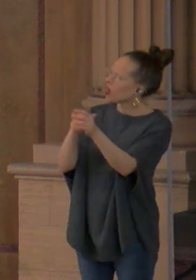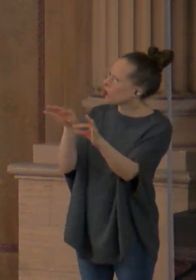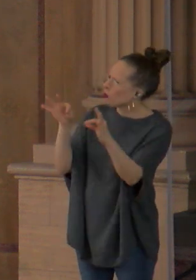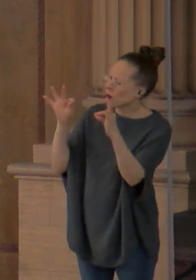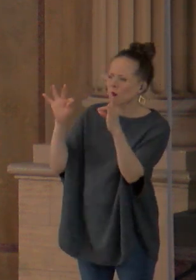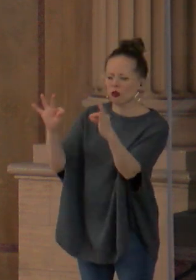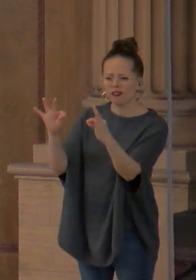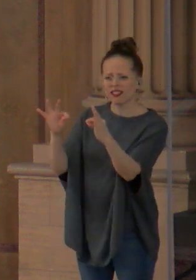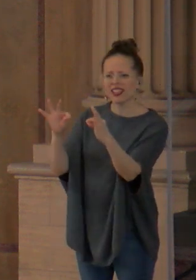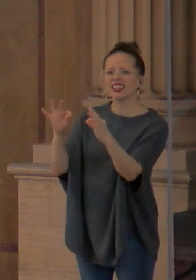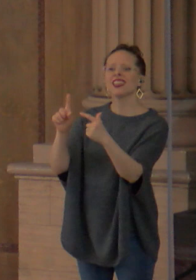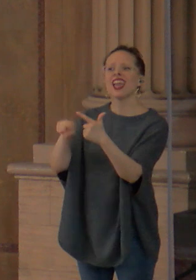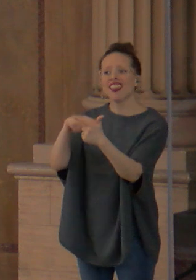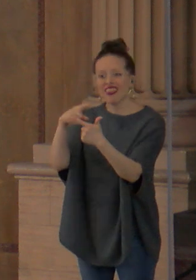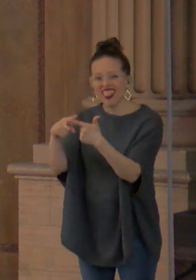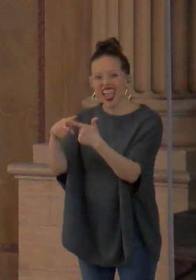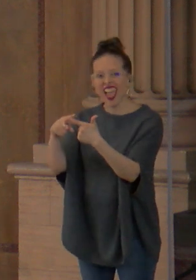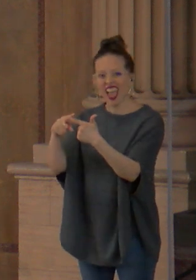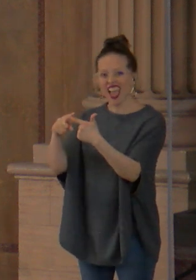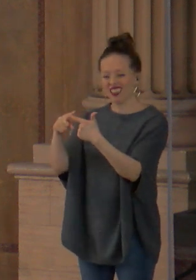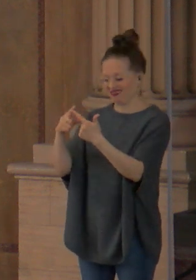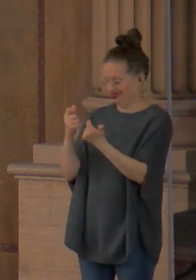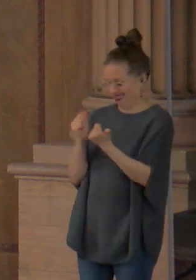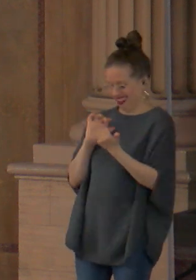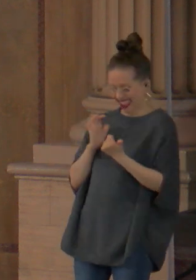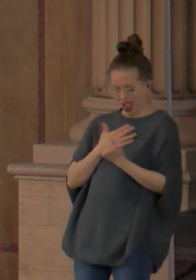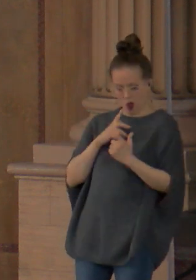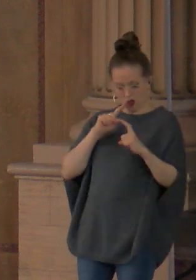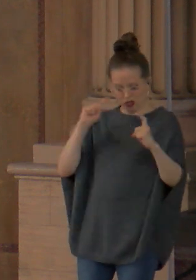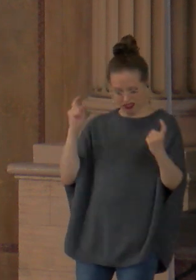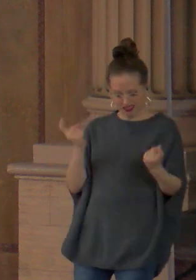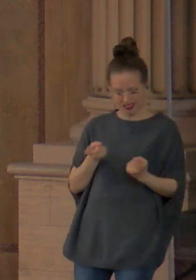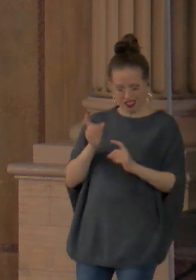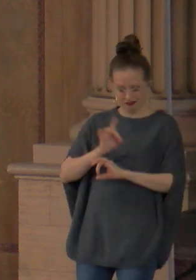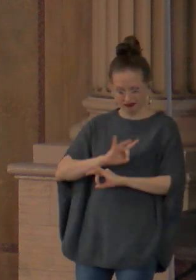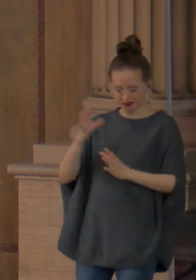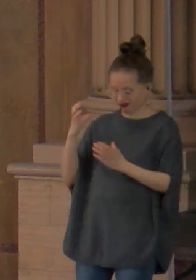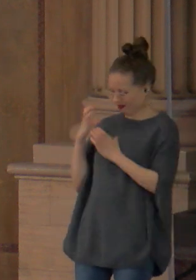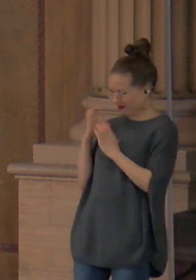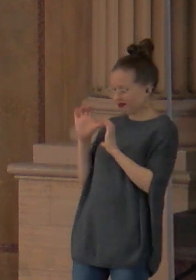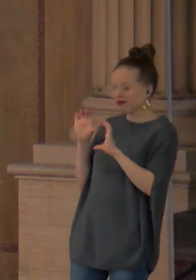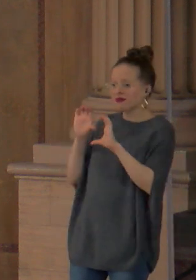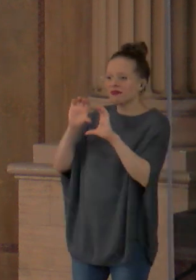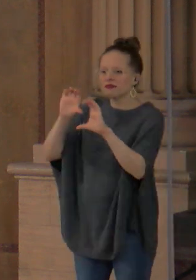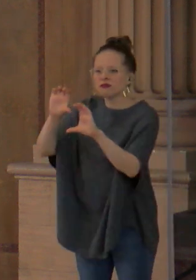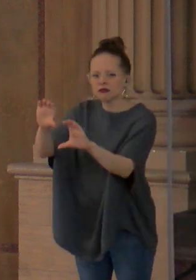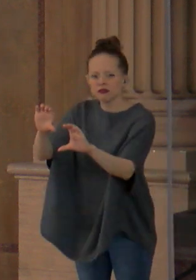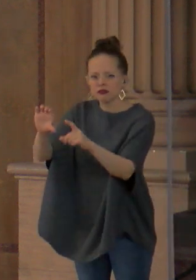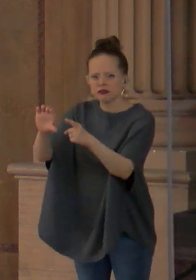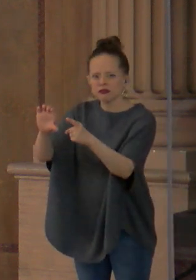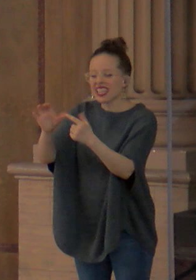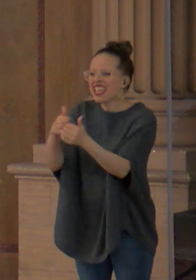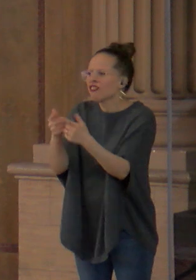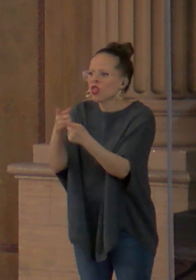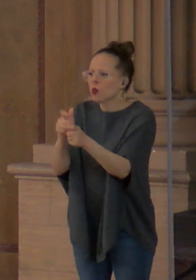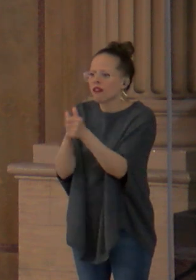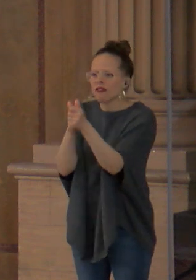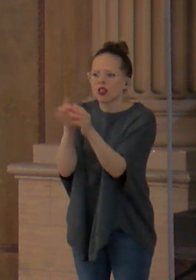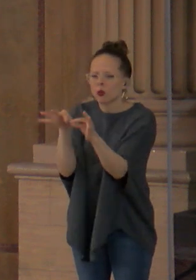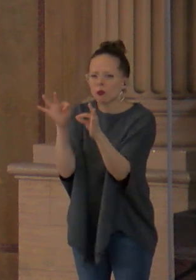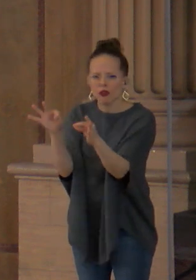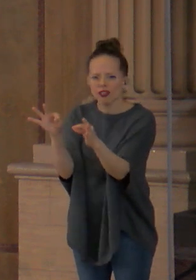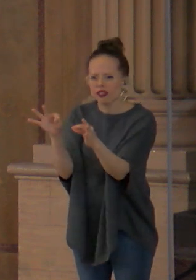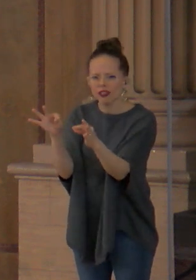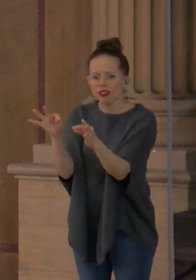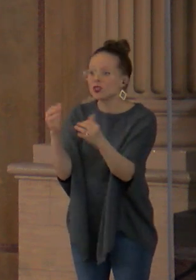punishment that the law demanded when we failed to obey it, even though he never failed to obey it. And so Paul is saying, what you have in Jesus is so much